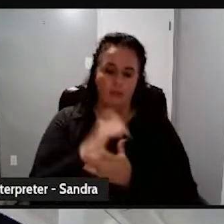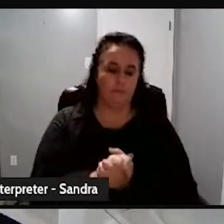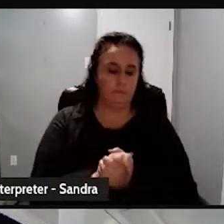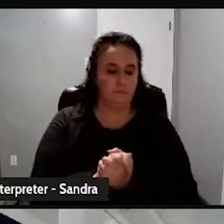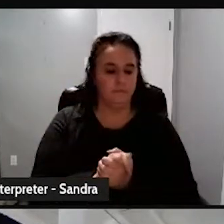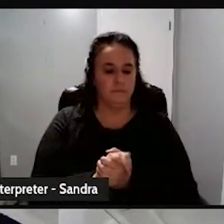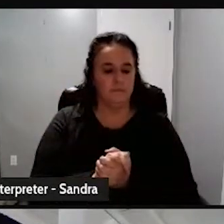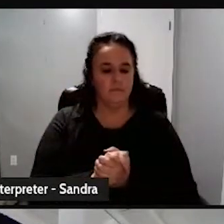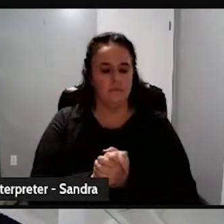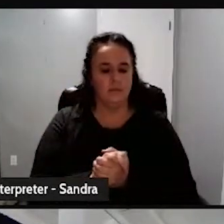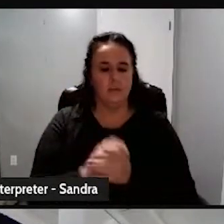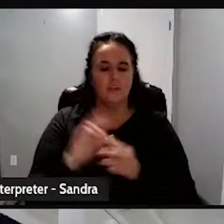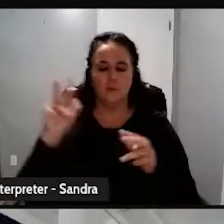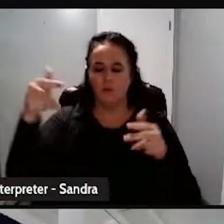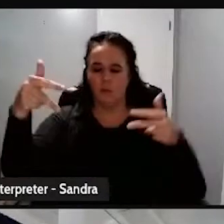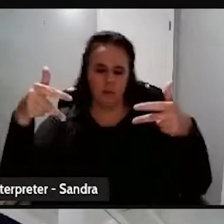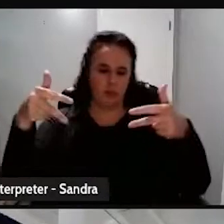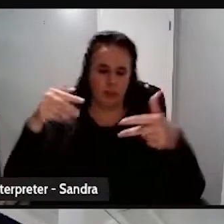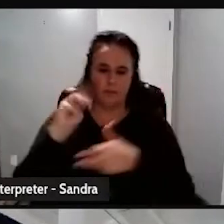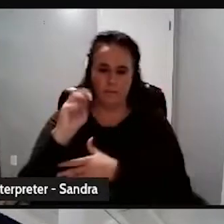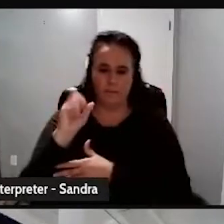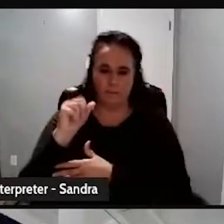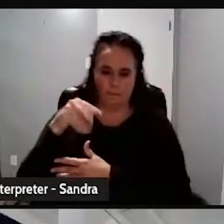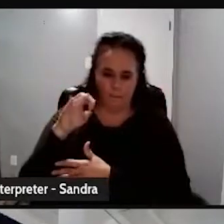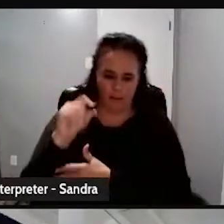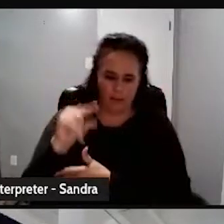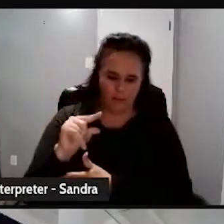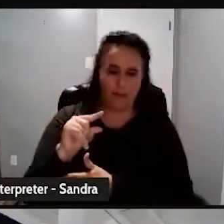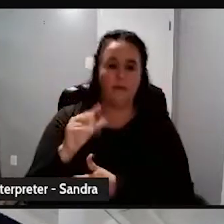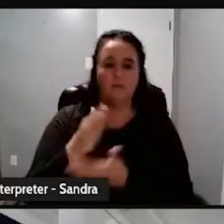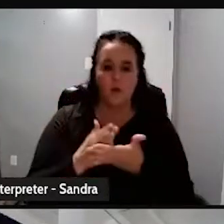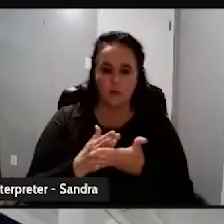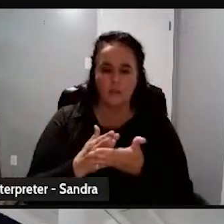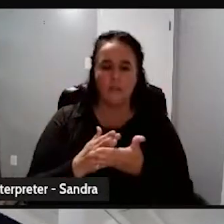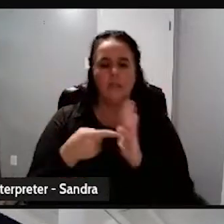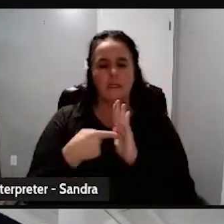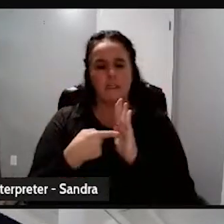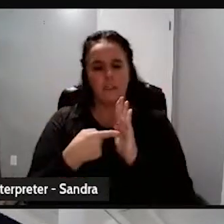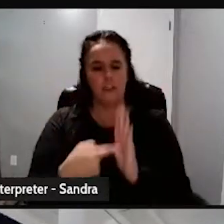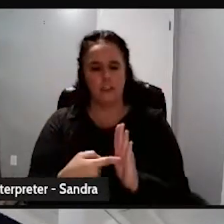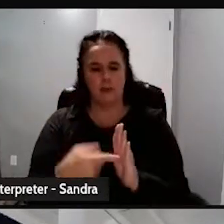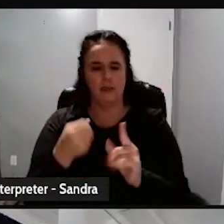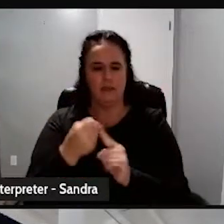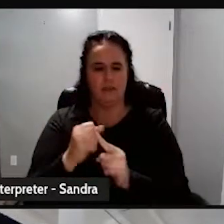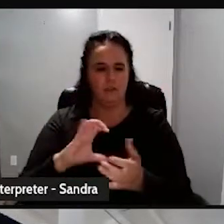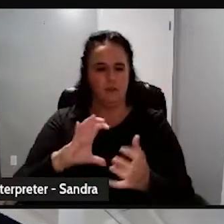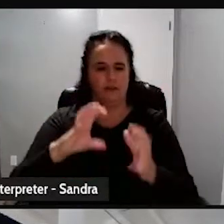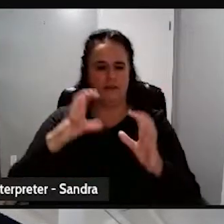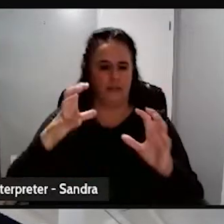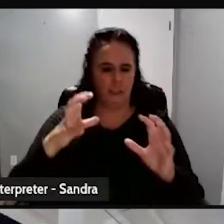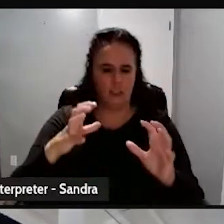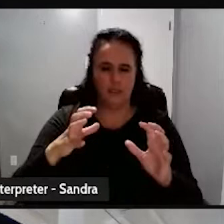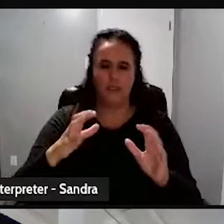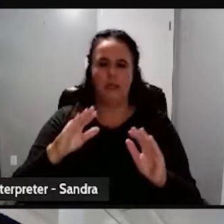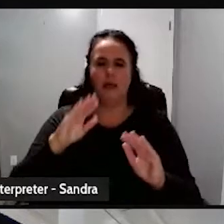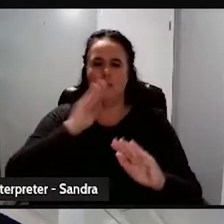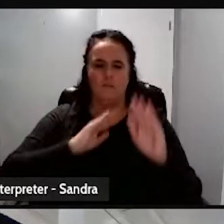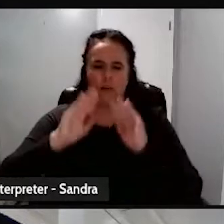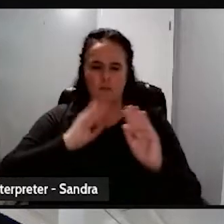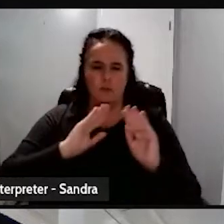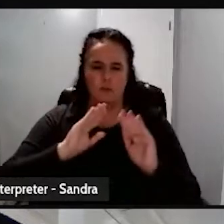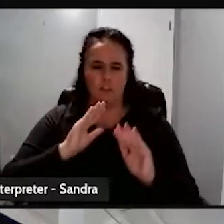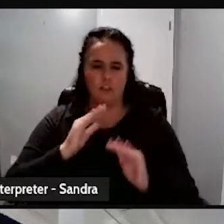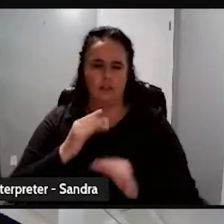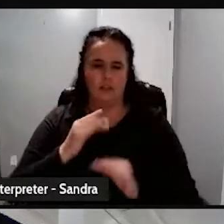projection mapping piece is meant to portray the disorientation and frustration I feel